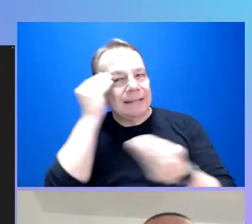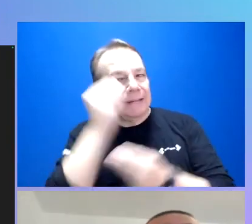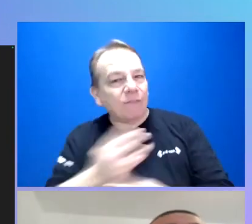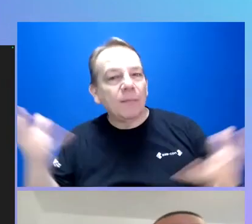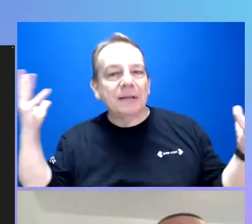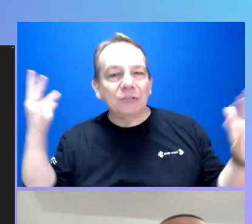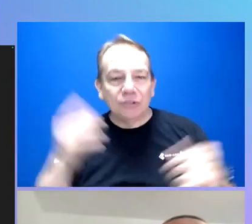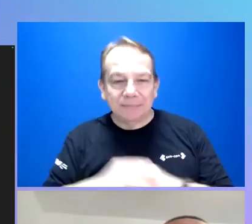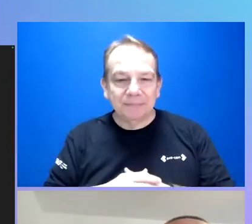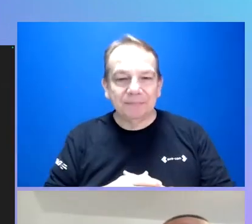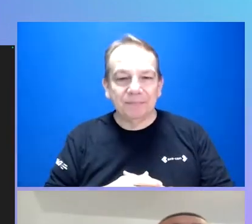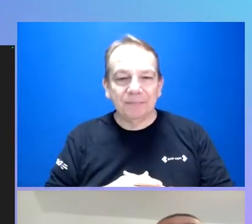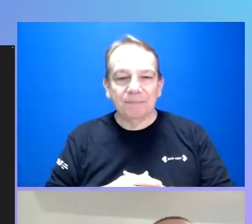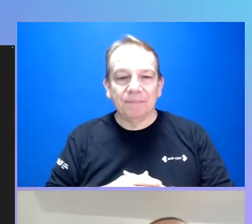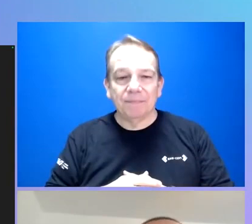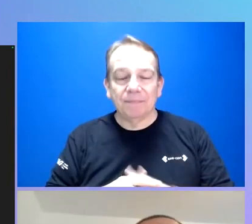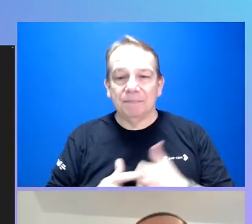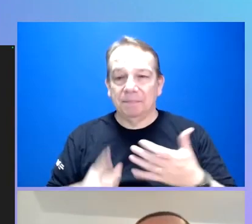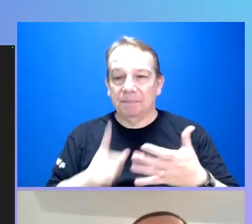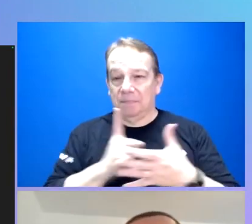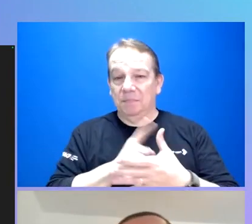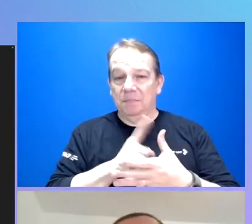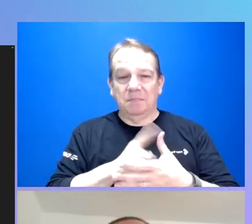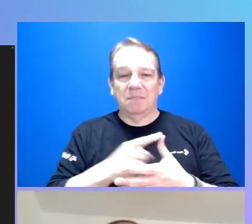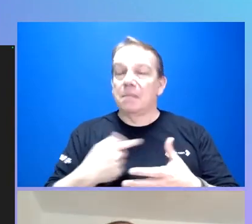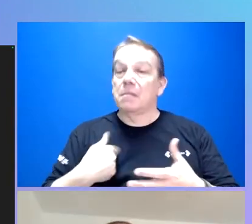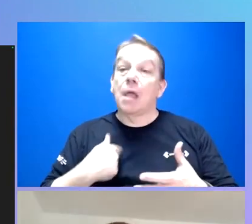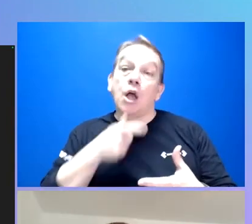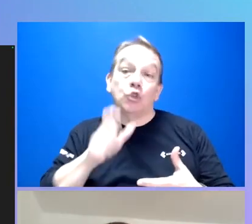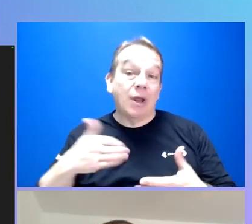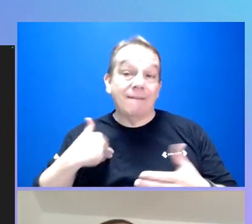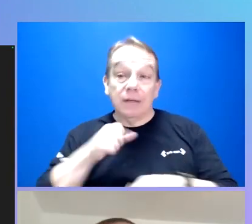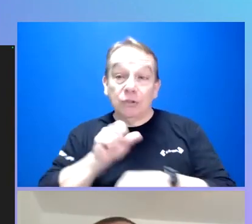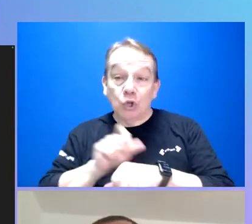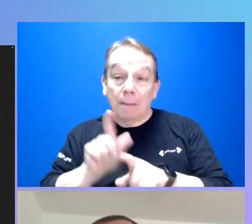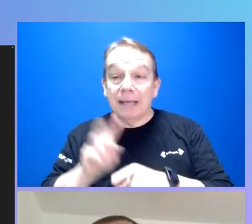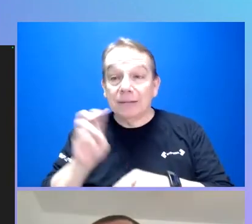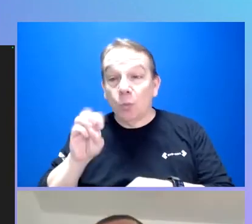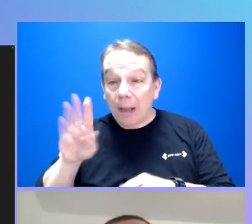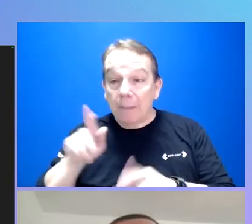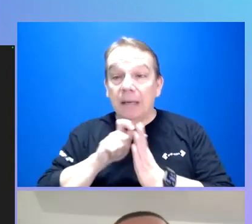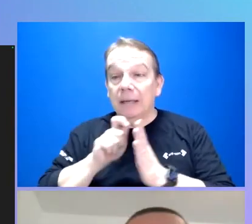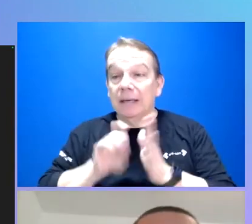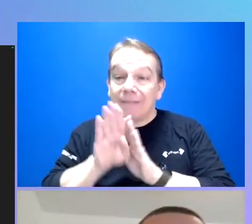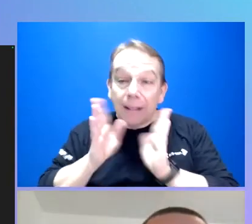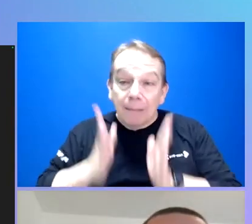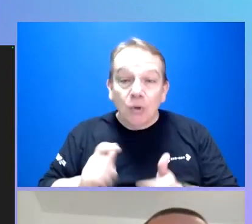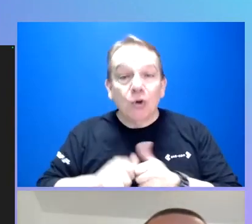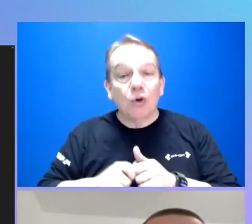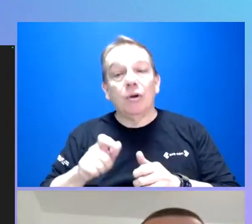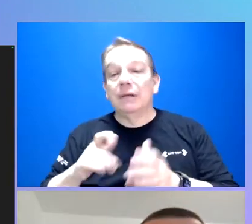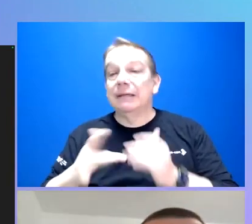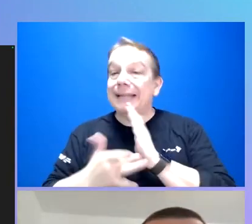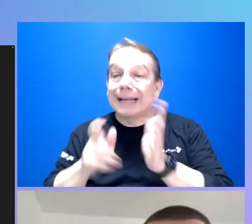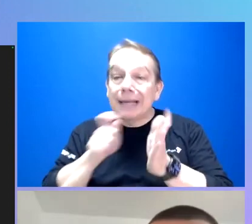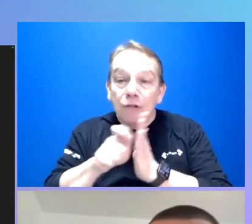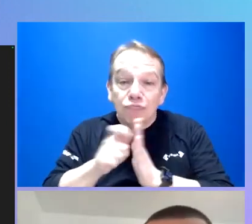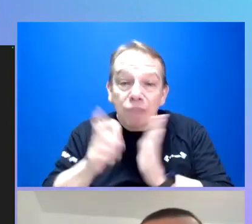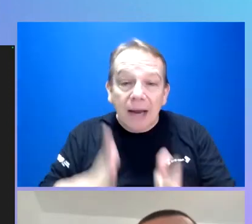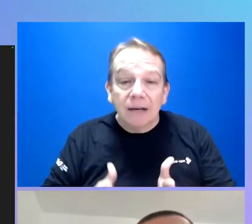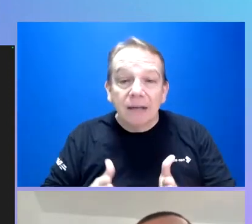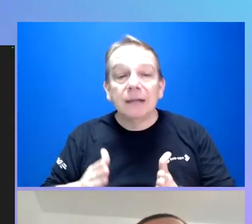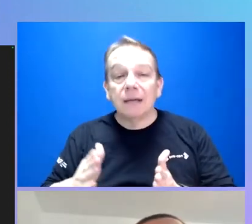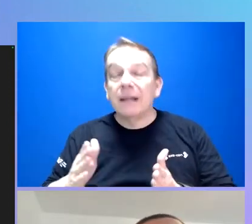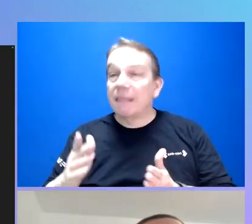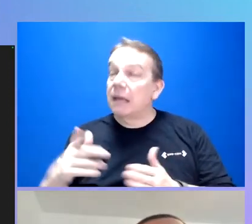Well, first of all, one, I shouldn't be a web developer or a technical writer or any of the other things that I'm occasionally paid some